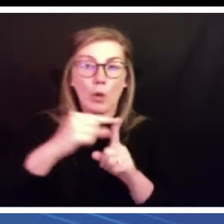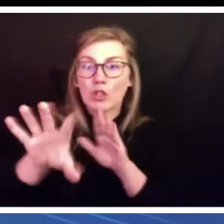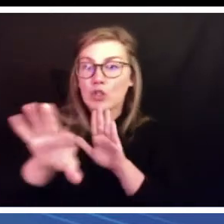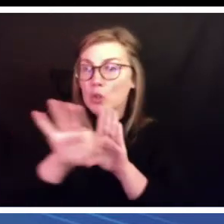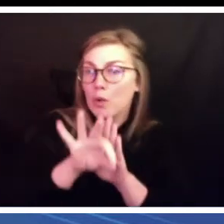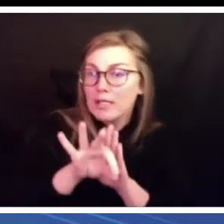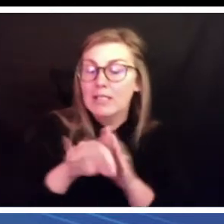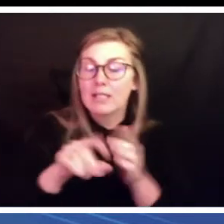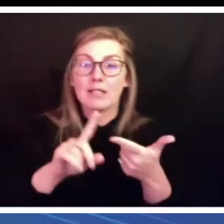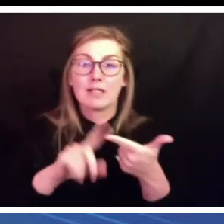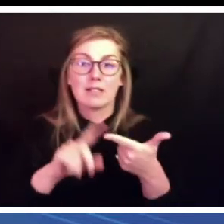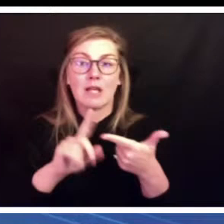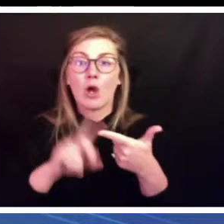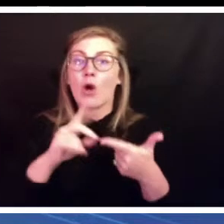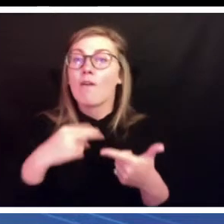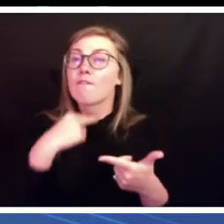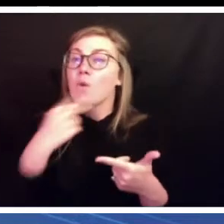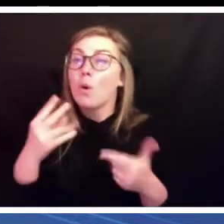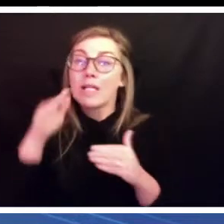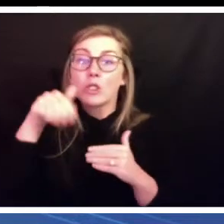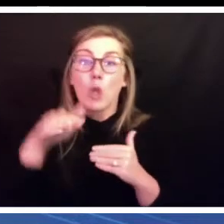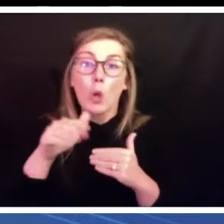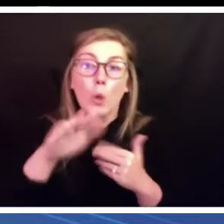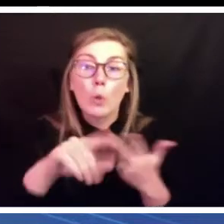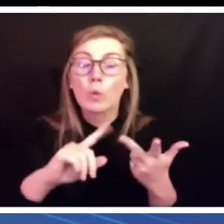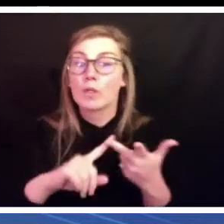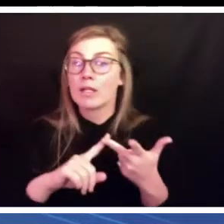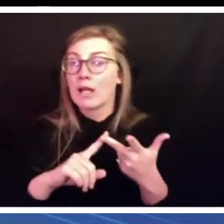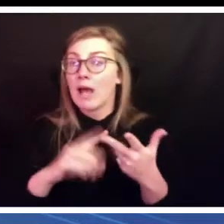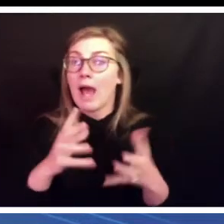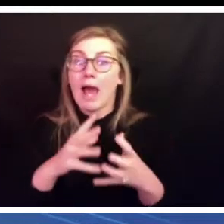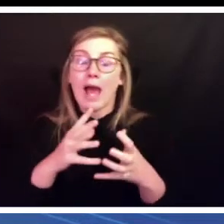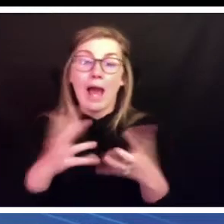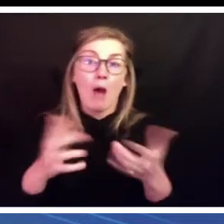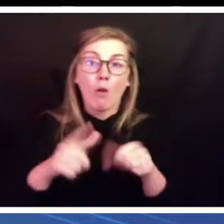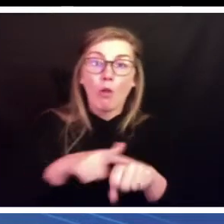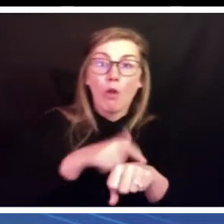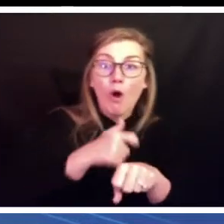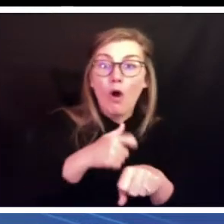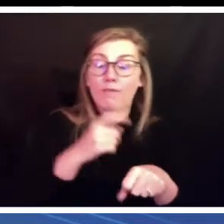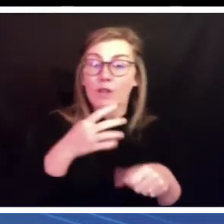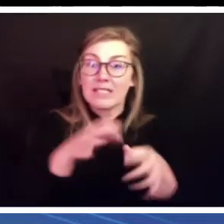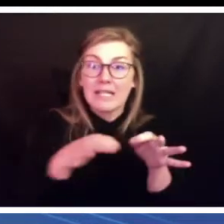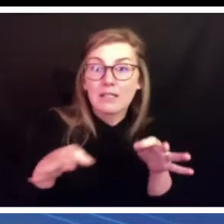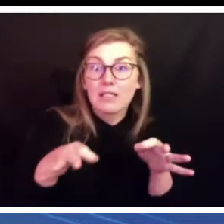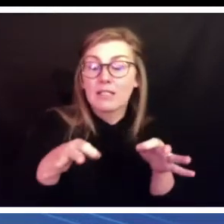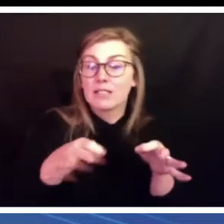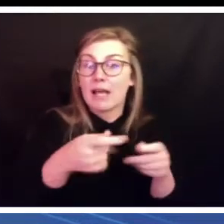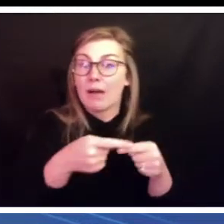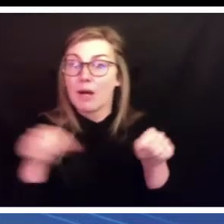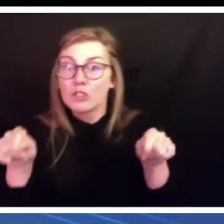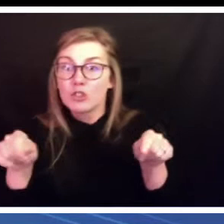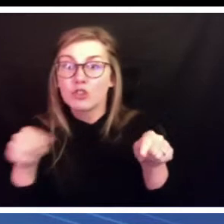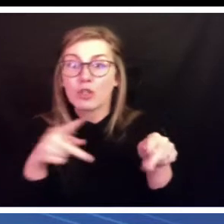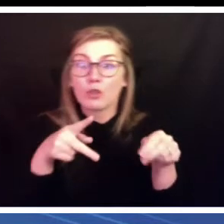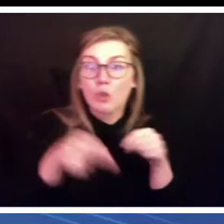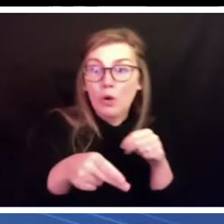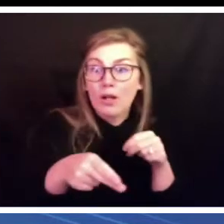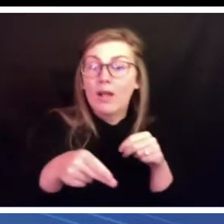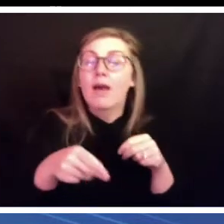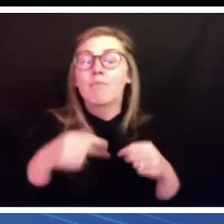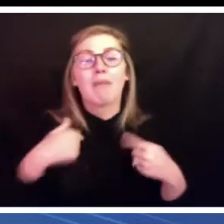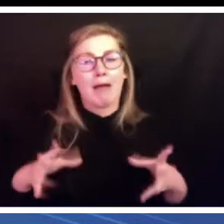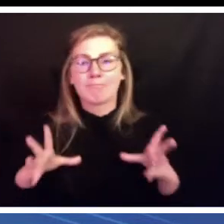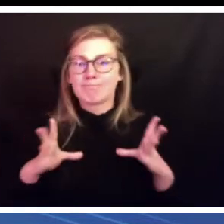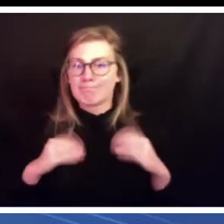opinion about what voice they like, how much should we have said, not said, I accept that reality. What I do feel very comfortable